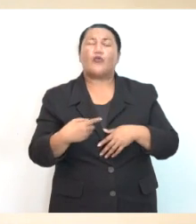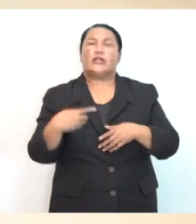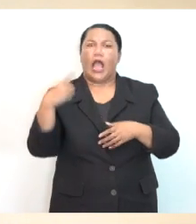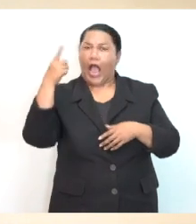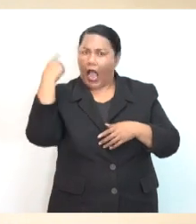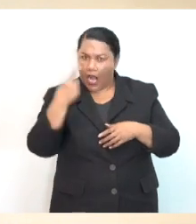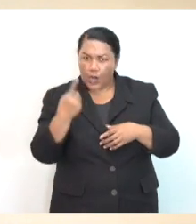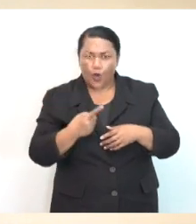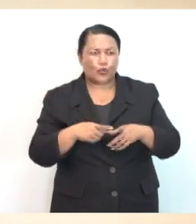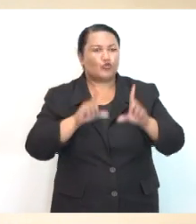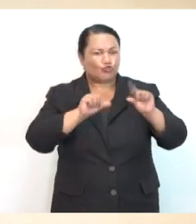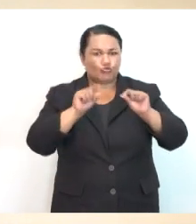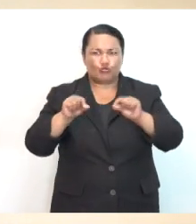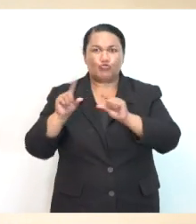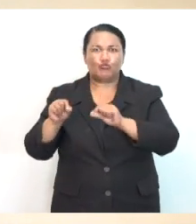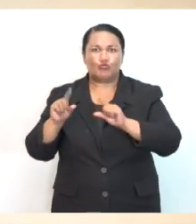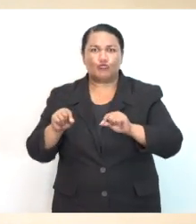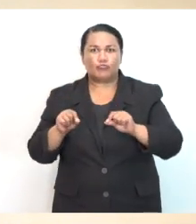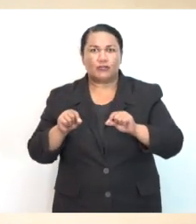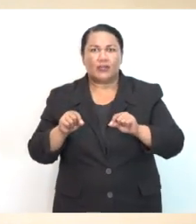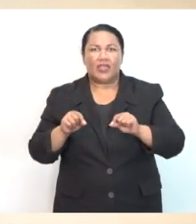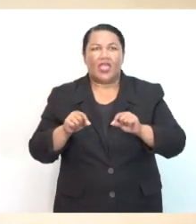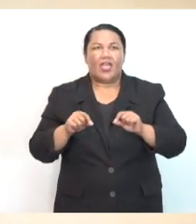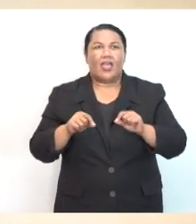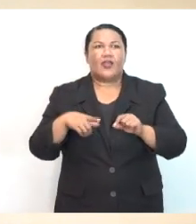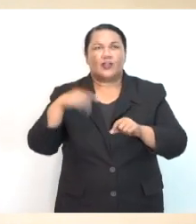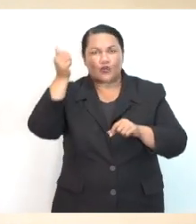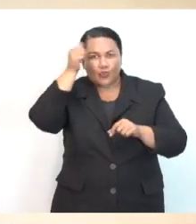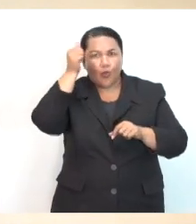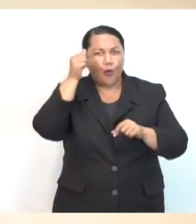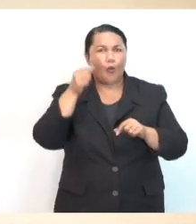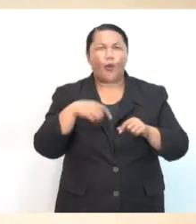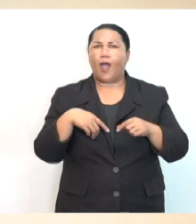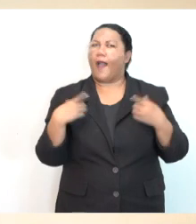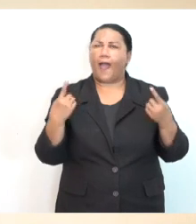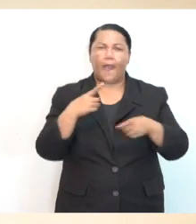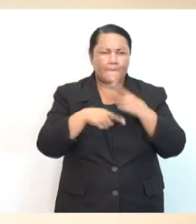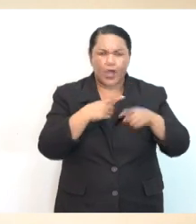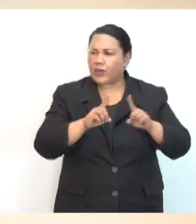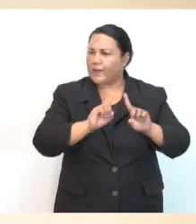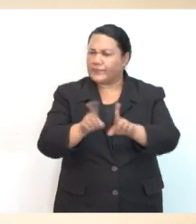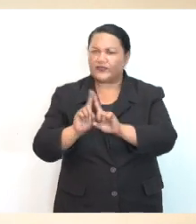2022-23 budget, Mr. Qayyum waded again into a government prerogative of the People's Coalition government.